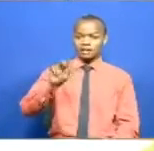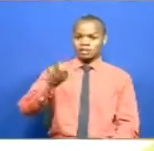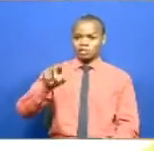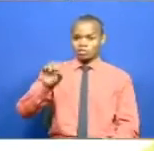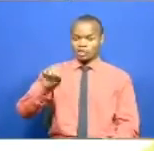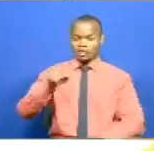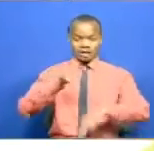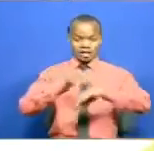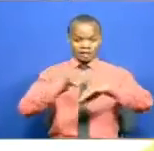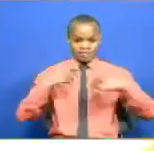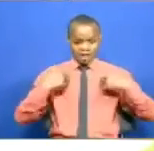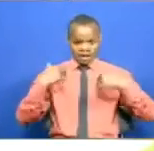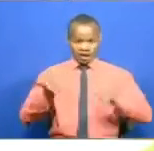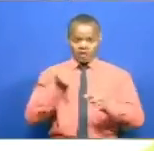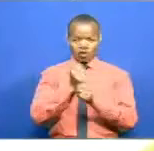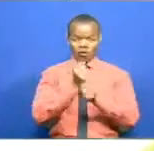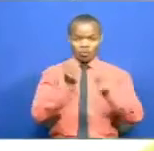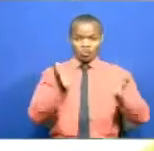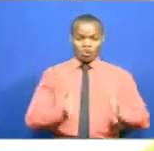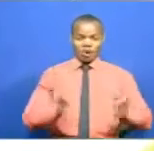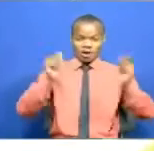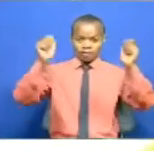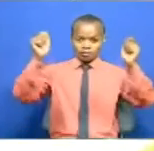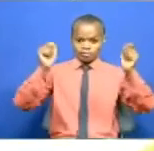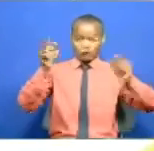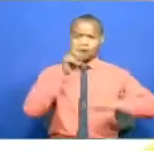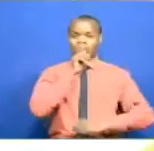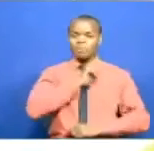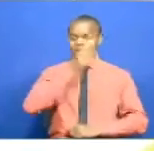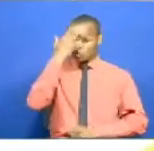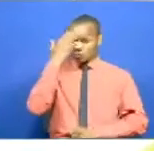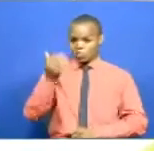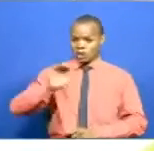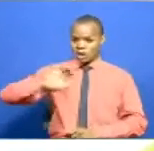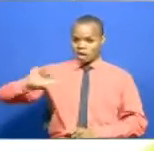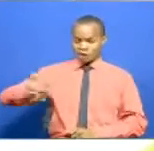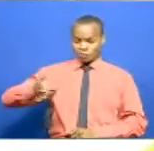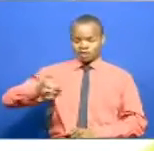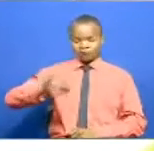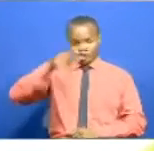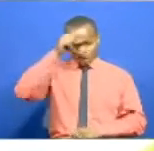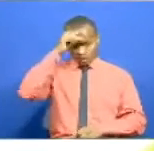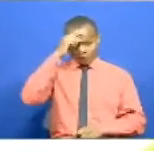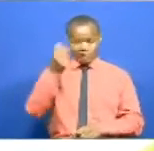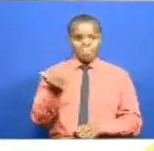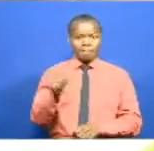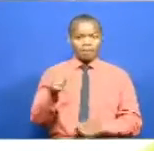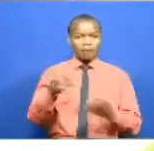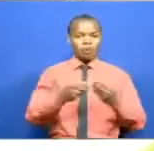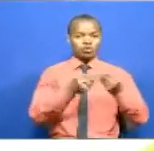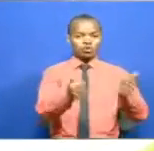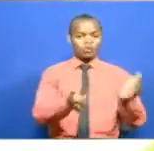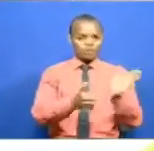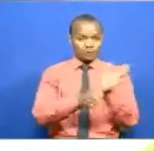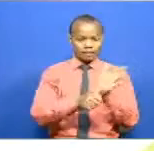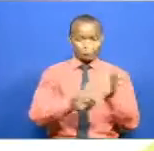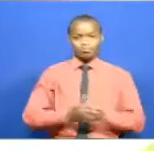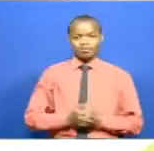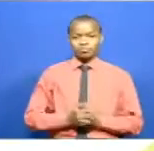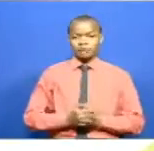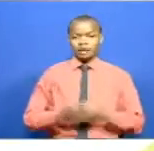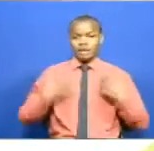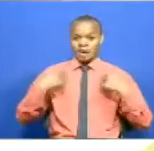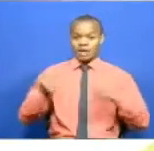their tools, citing failure by the county government to address the plight. The medics are demanding the county government provides